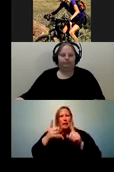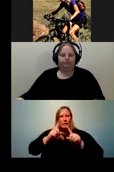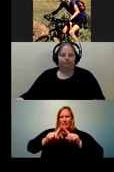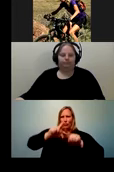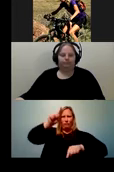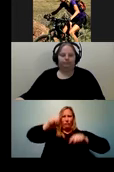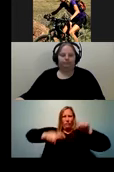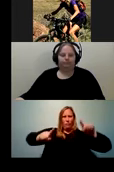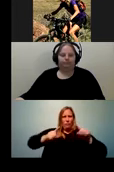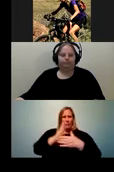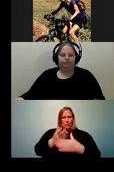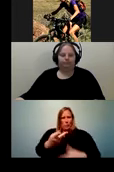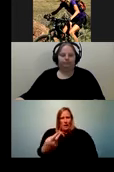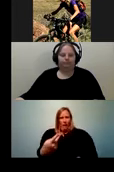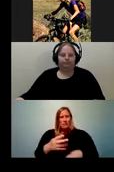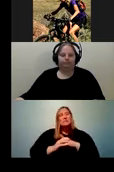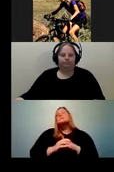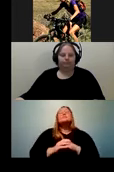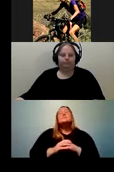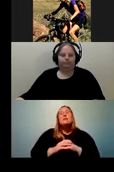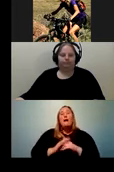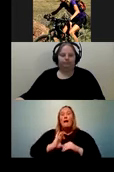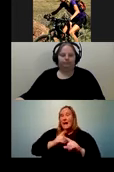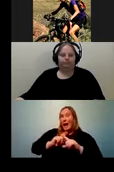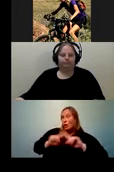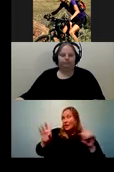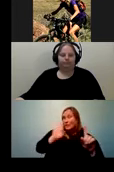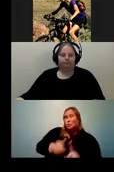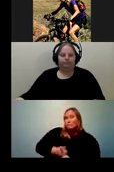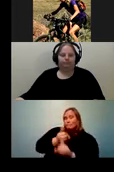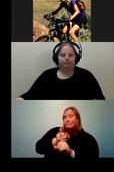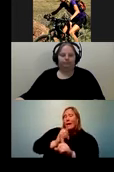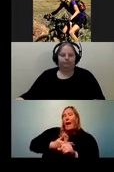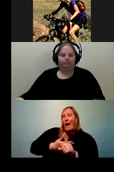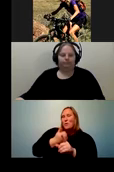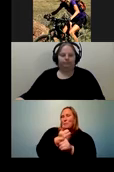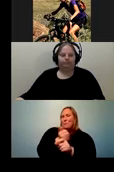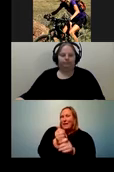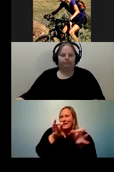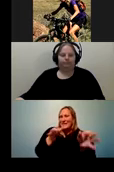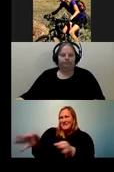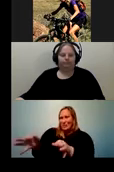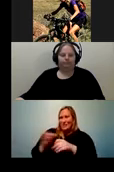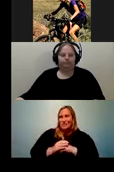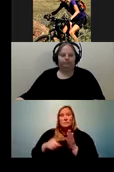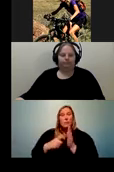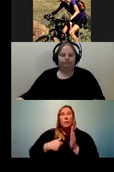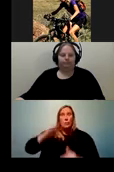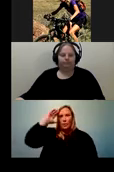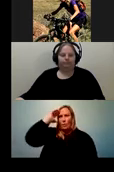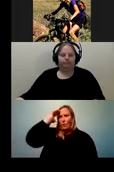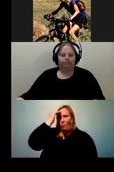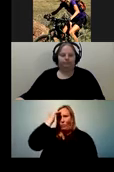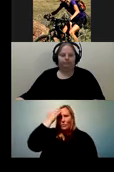difference. And those differences are going to impact our ethical decision-making, oftentimes when we're not aware of it. So we're going to be looking at